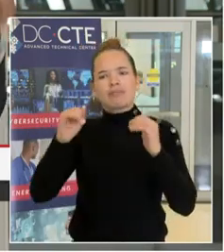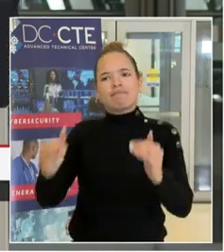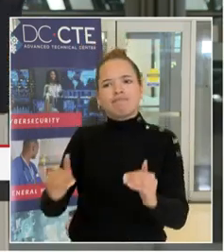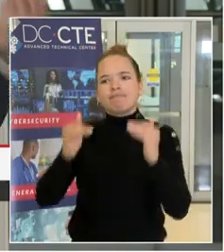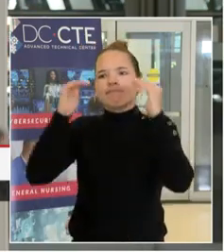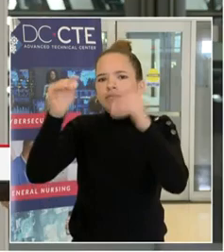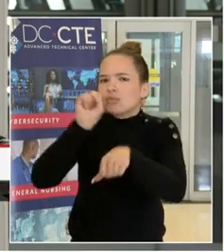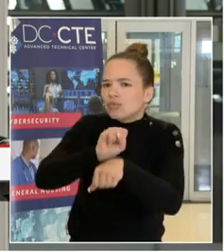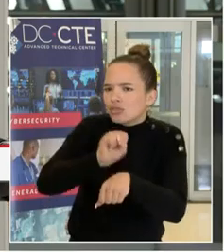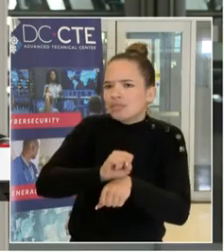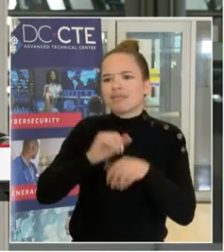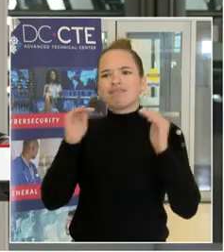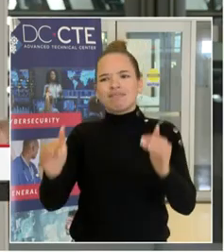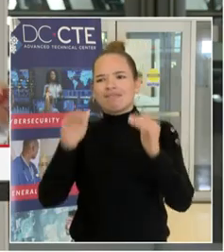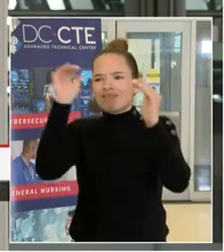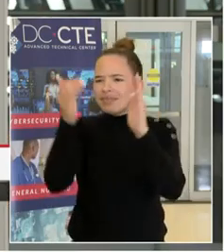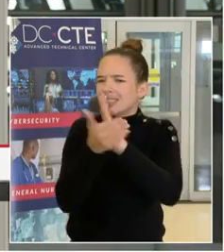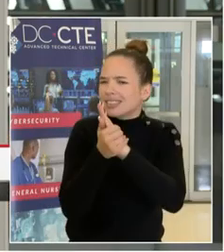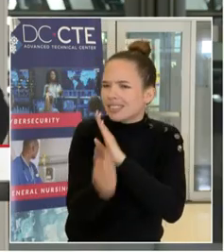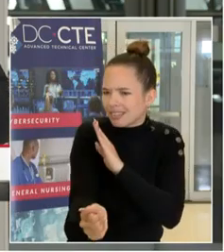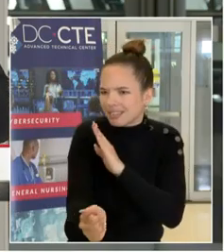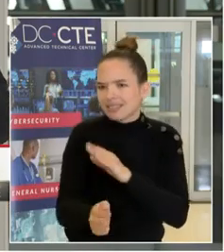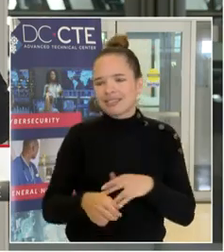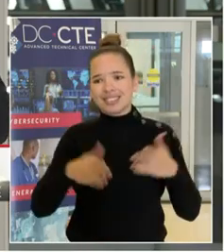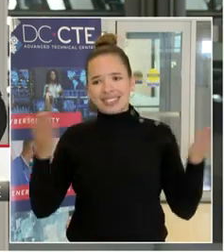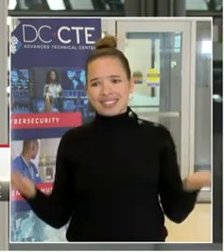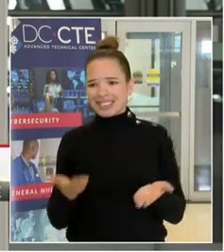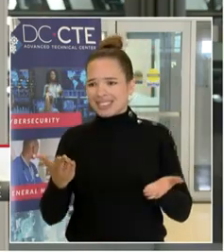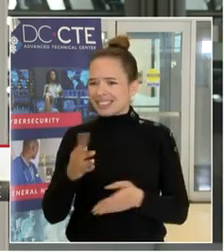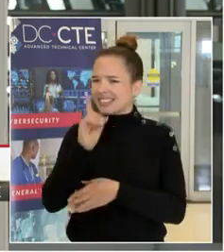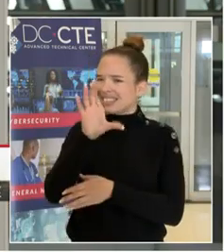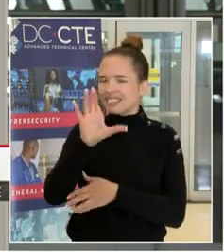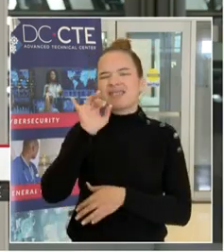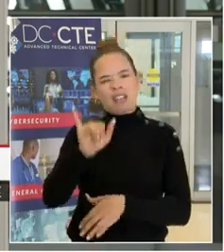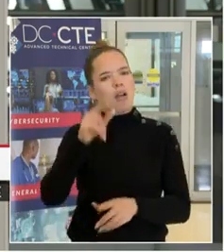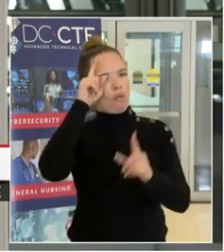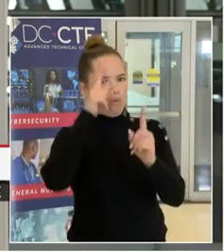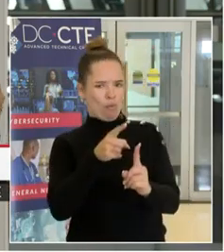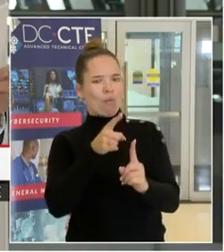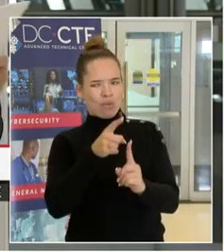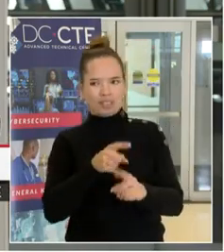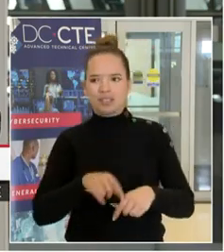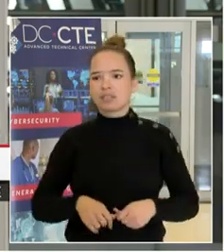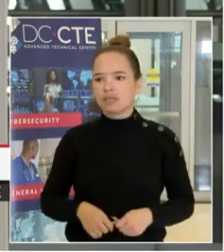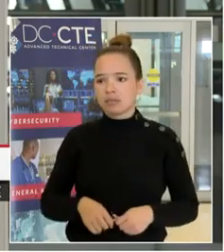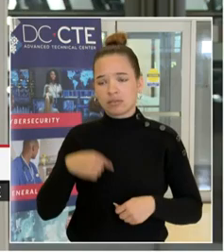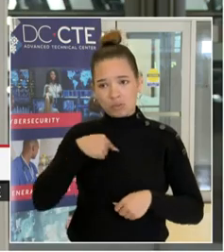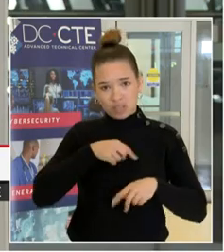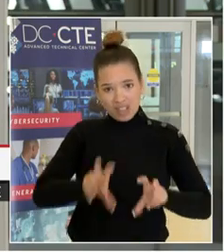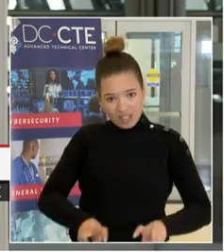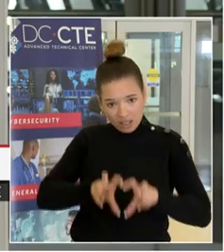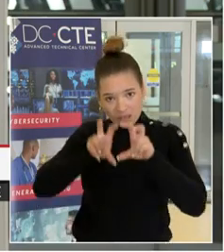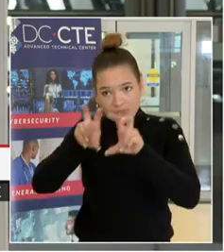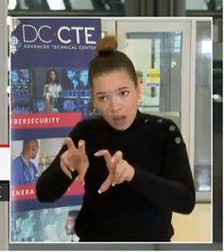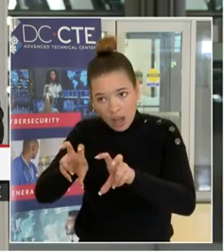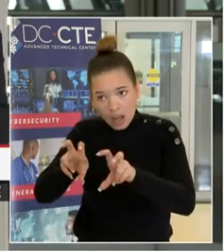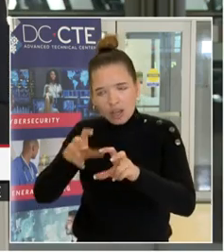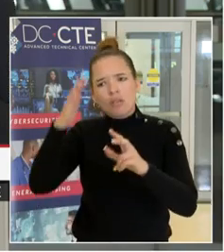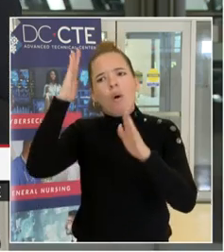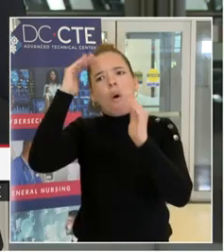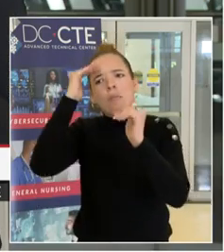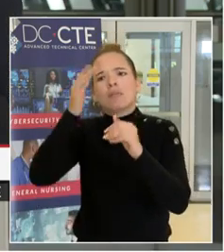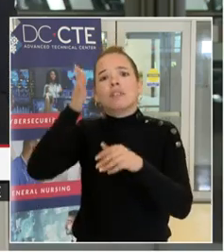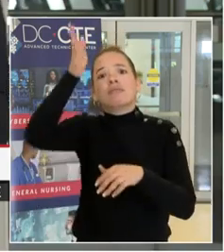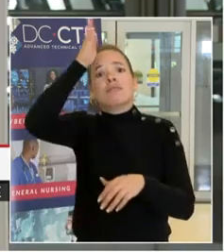those careers in Washington, D.C. That's what these investments make possible. And again, we're grateful for Trinity. We know that this is